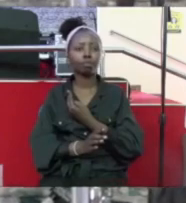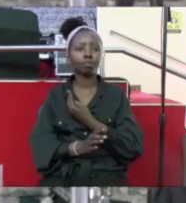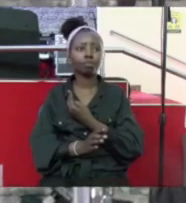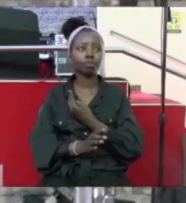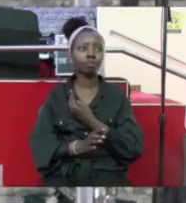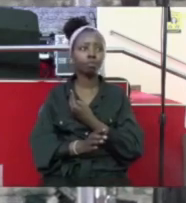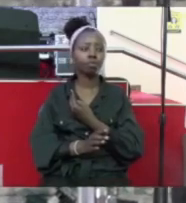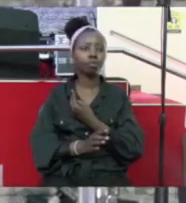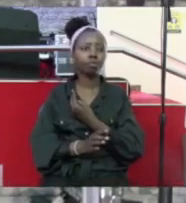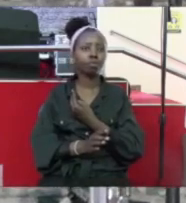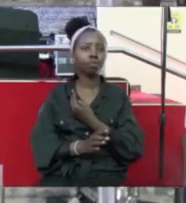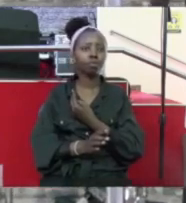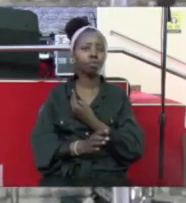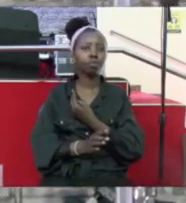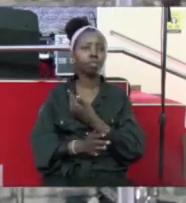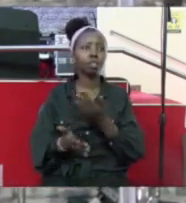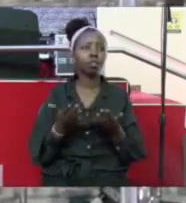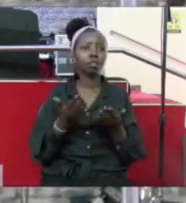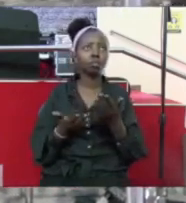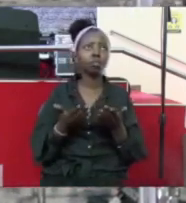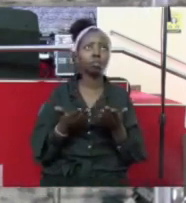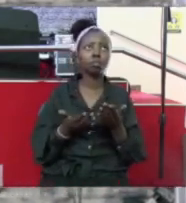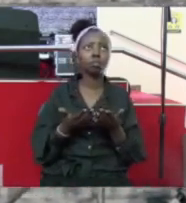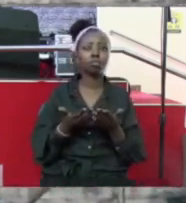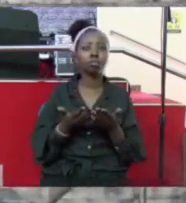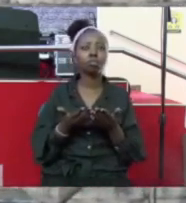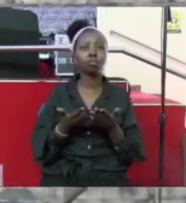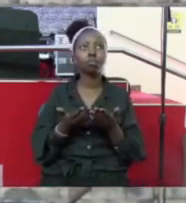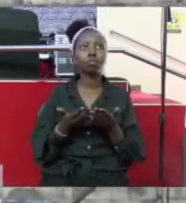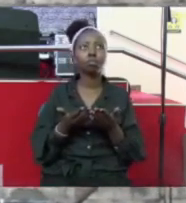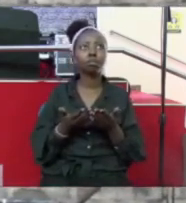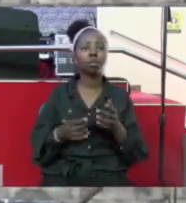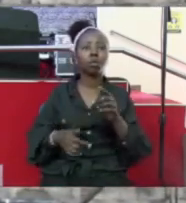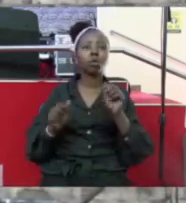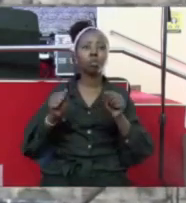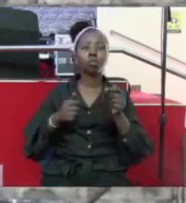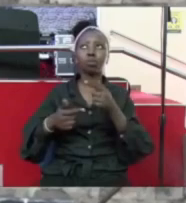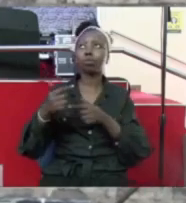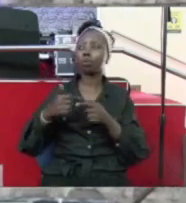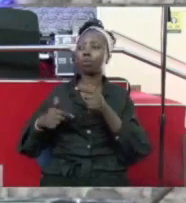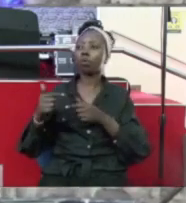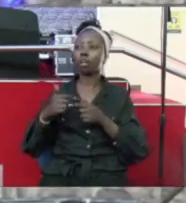reading yourself? So, but you can come and release yourself.